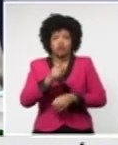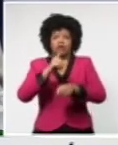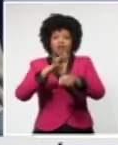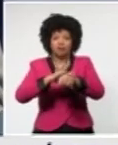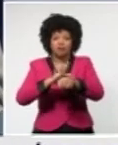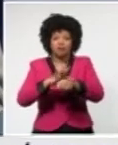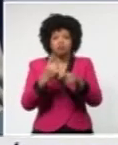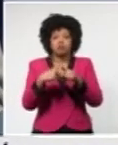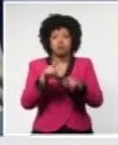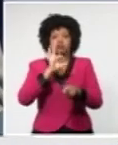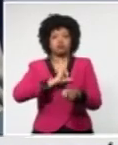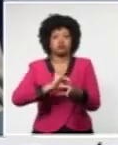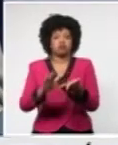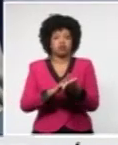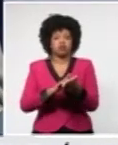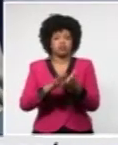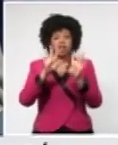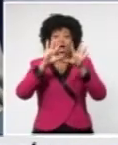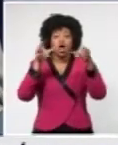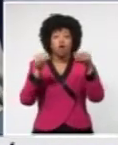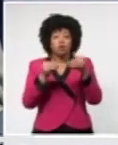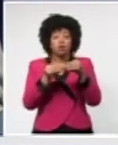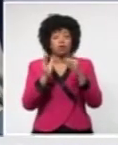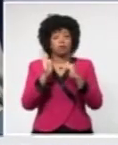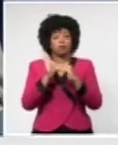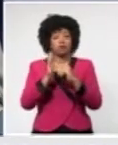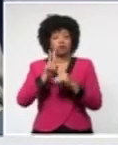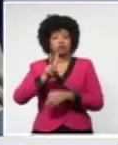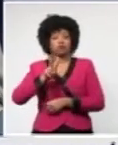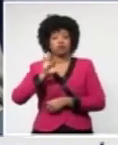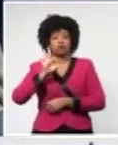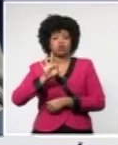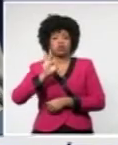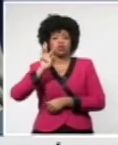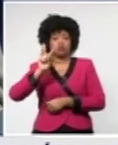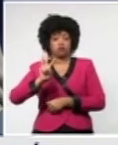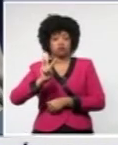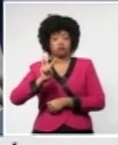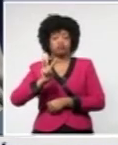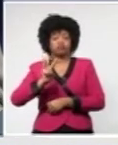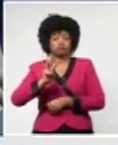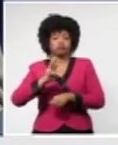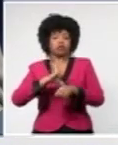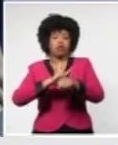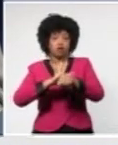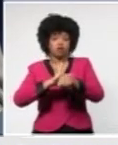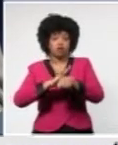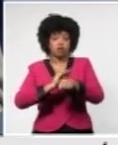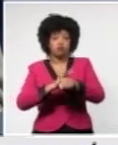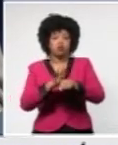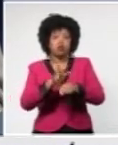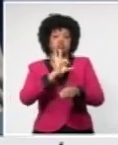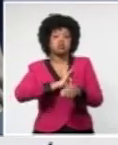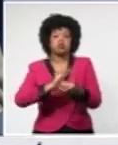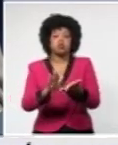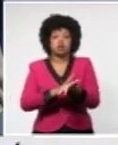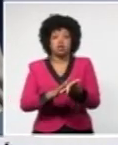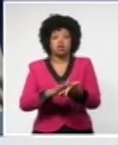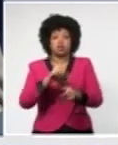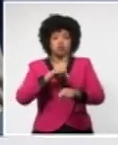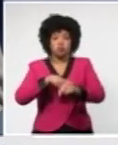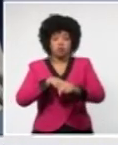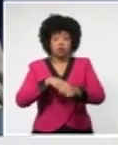1,283 people confirmed in Cuba who at the moment of testing positive showed no symptoms of the